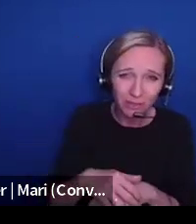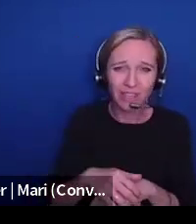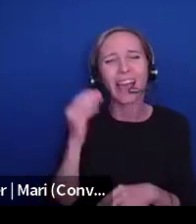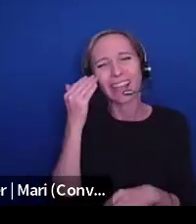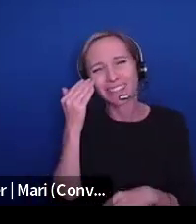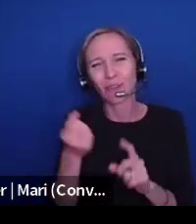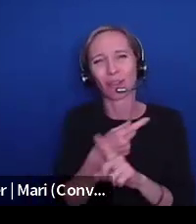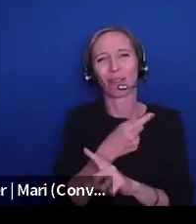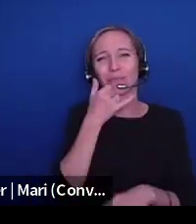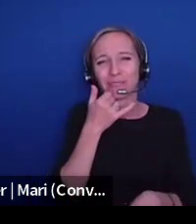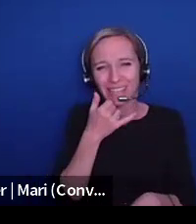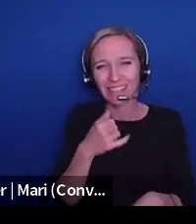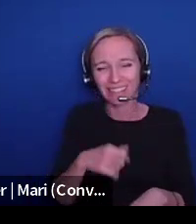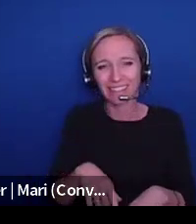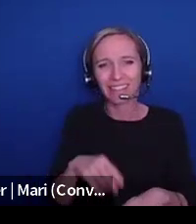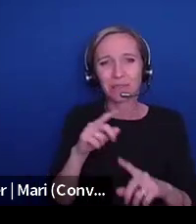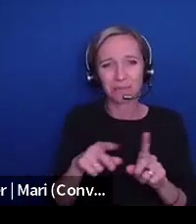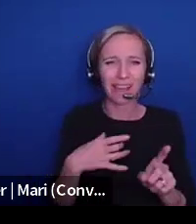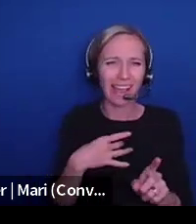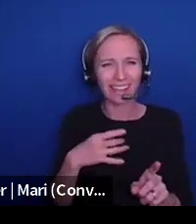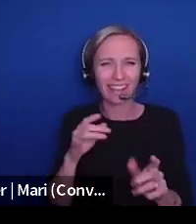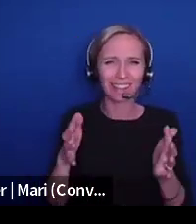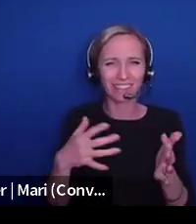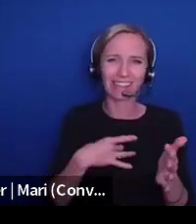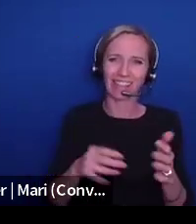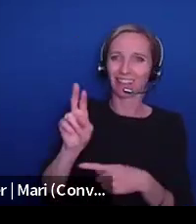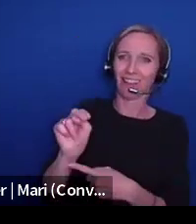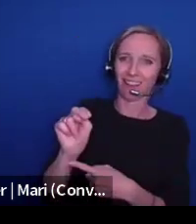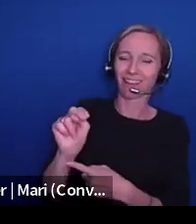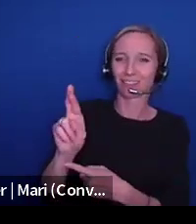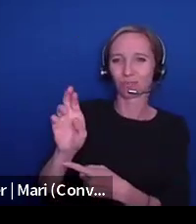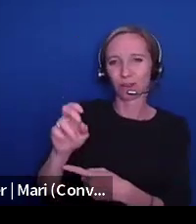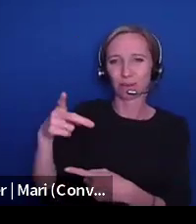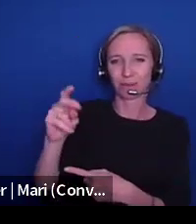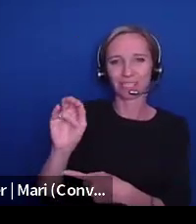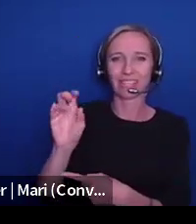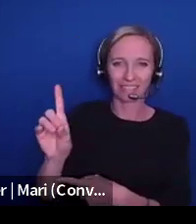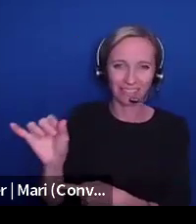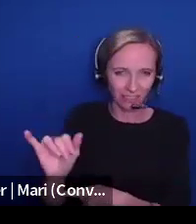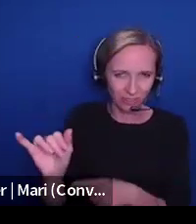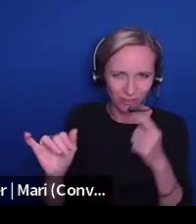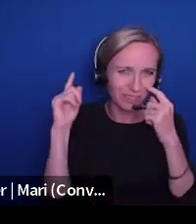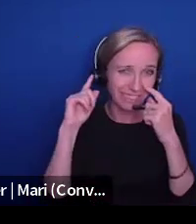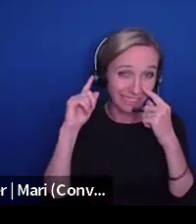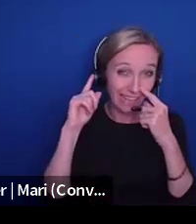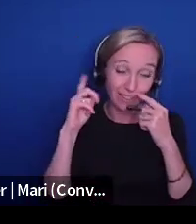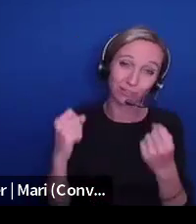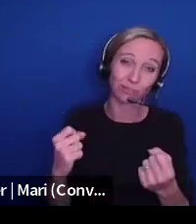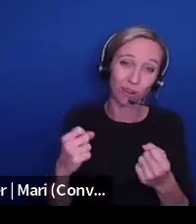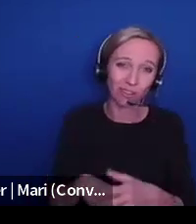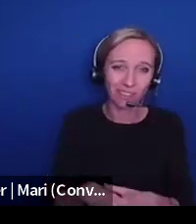know you made a mistake, but I kind of liked the unrepresented. Sounds very